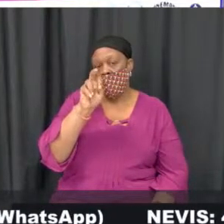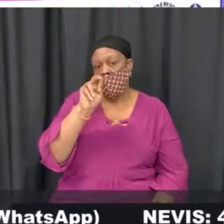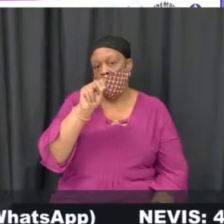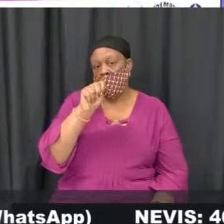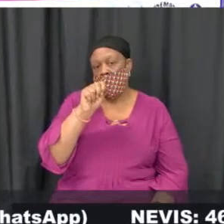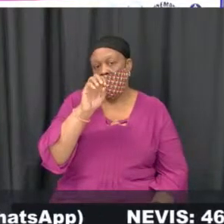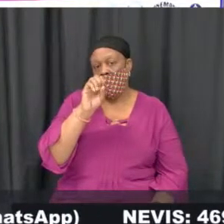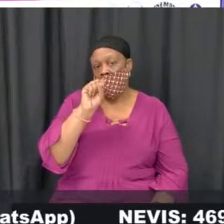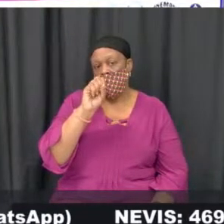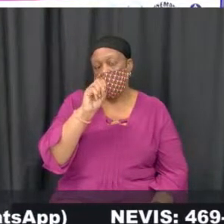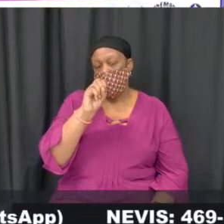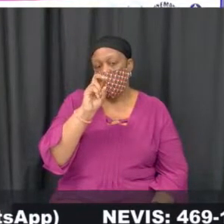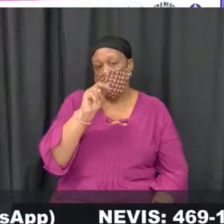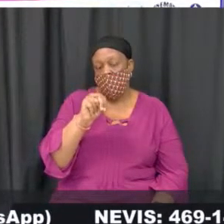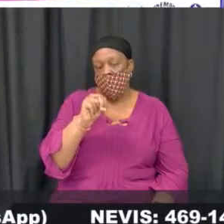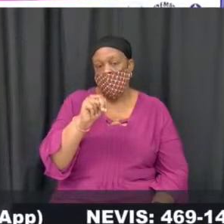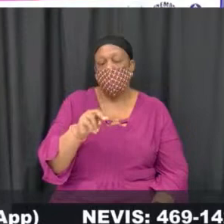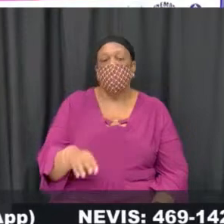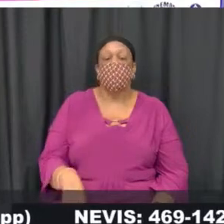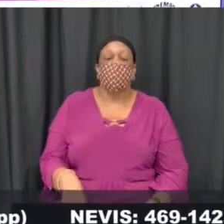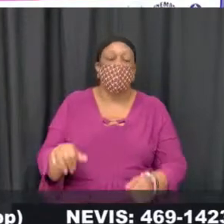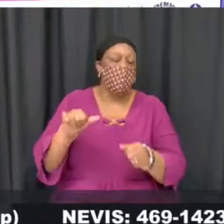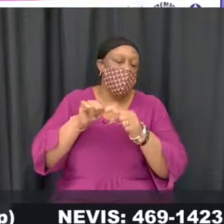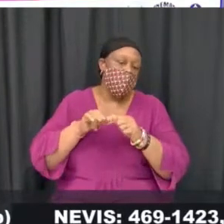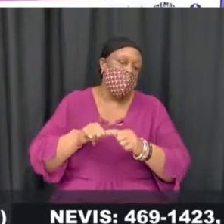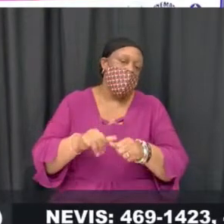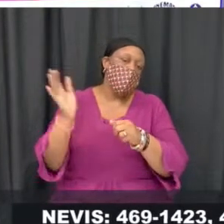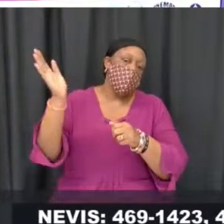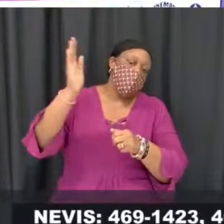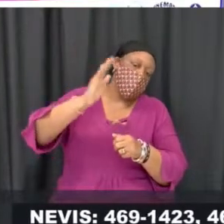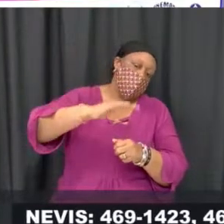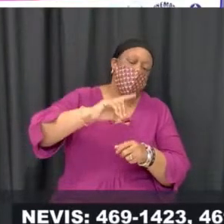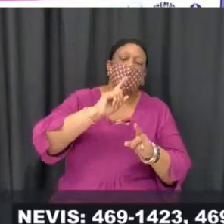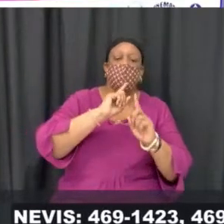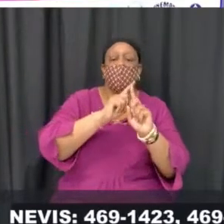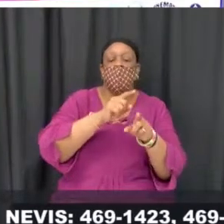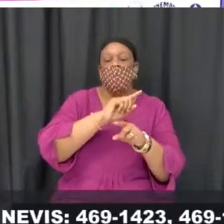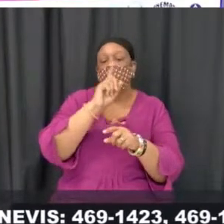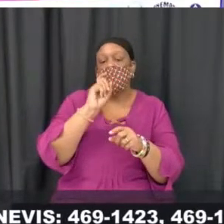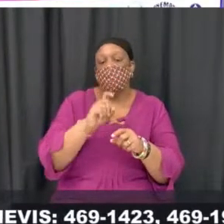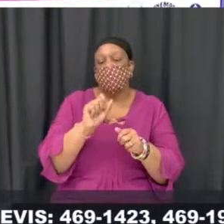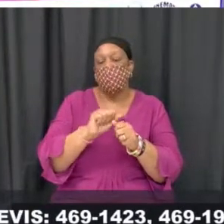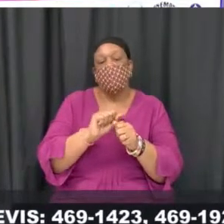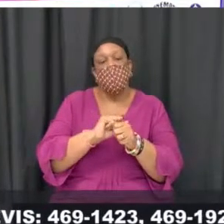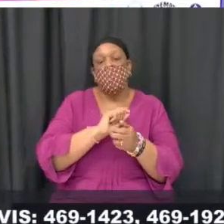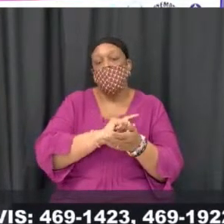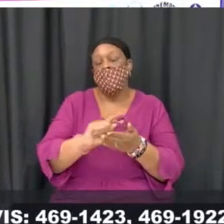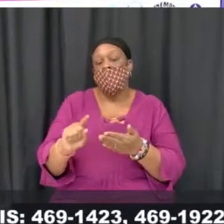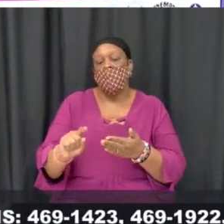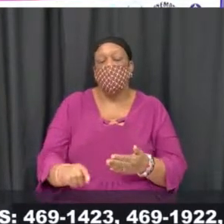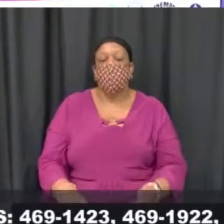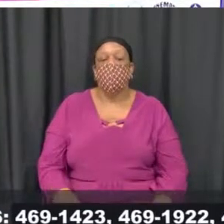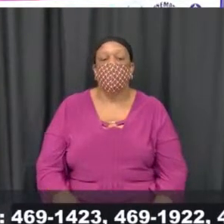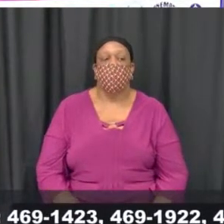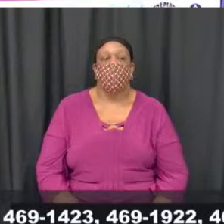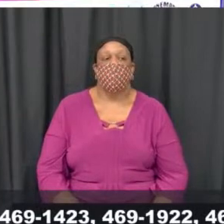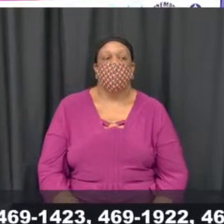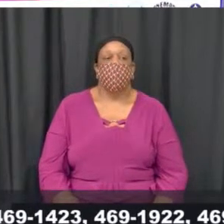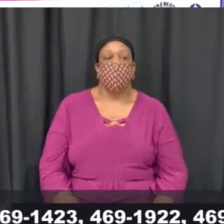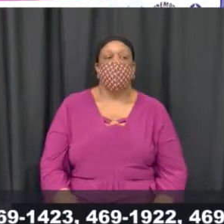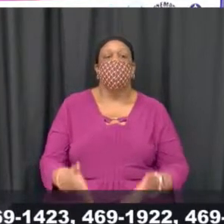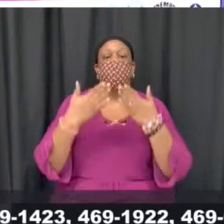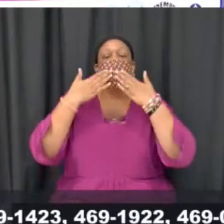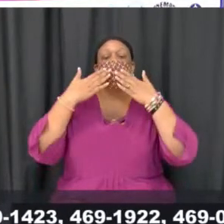himself to answer questions at these briefings. We also thank the Chief Medical Officer, Dr.